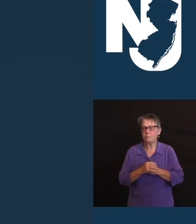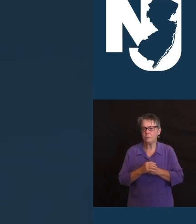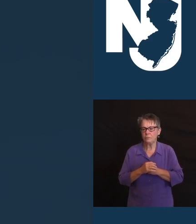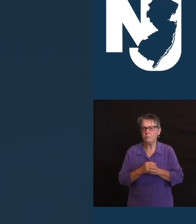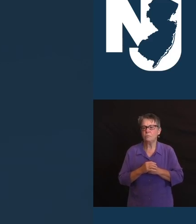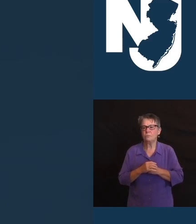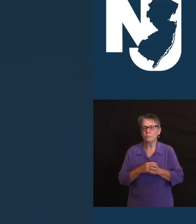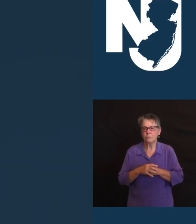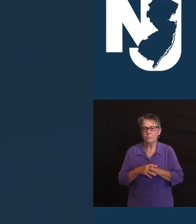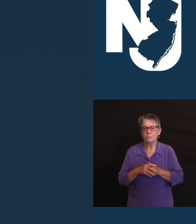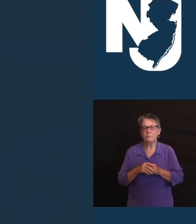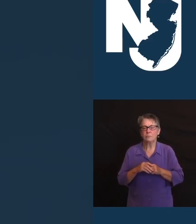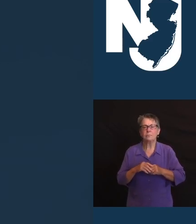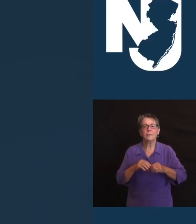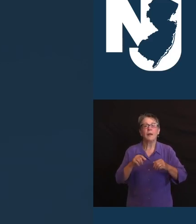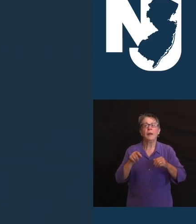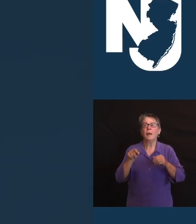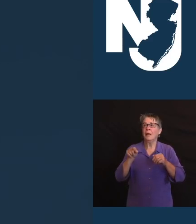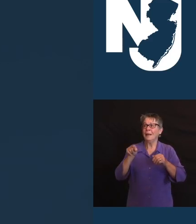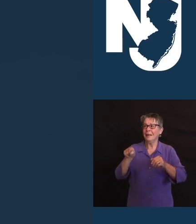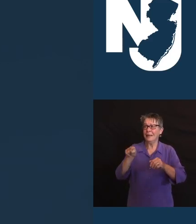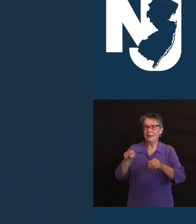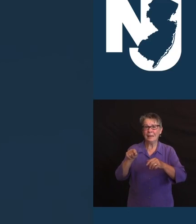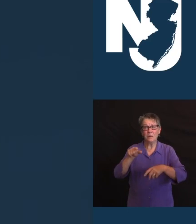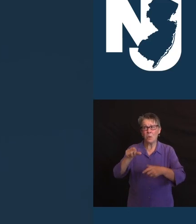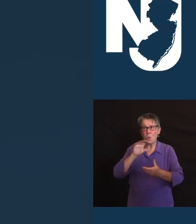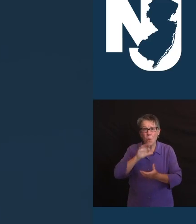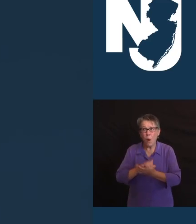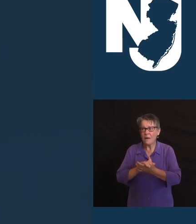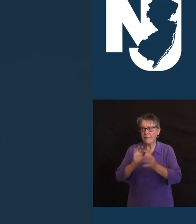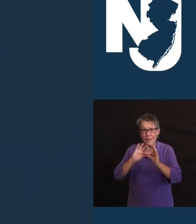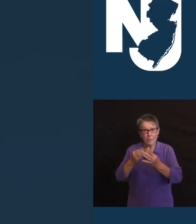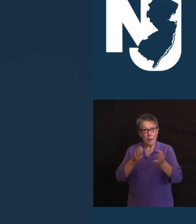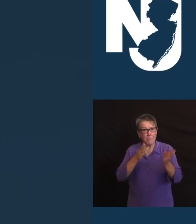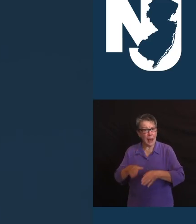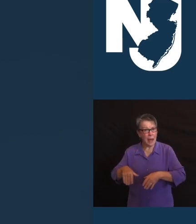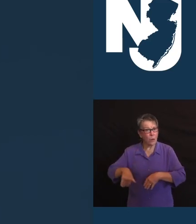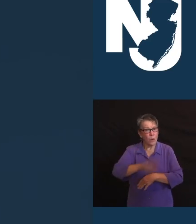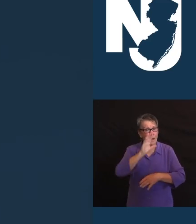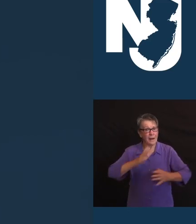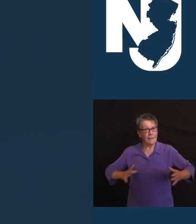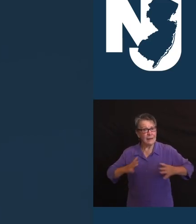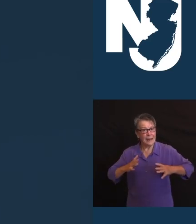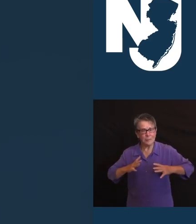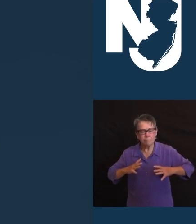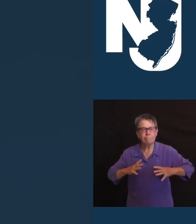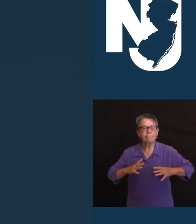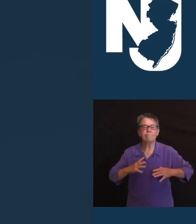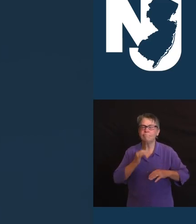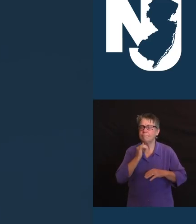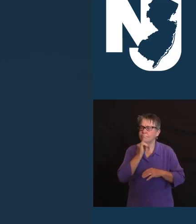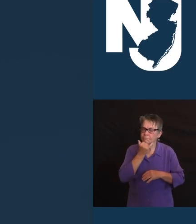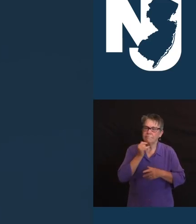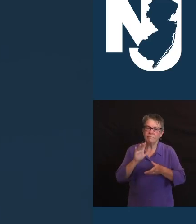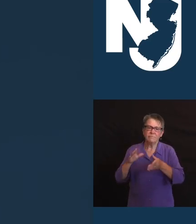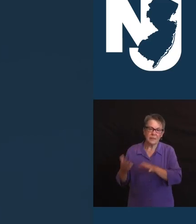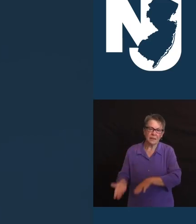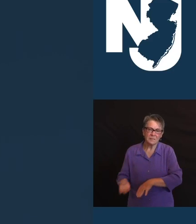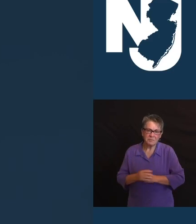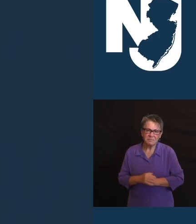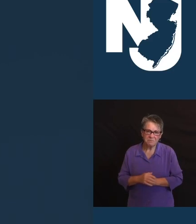and Nina spoke at least once a day while he was being treated, and she was self-quarantined. His passing was sudden and